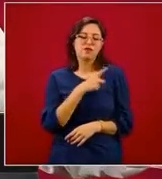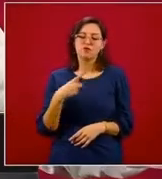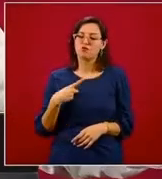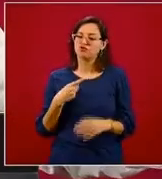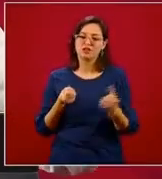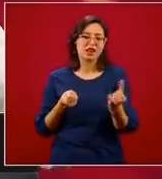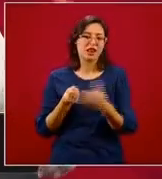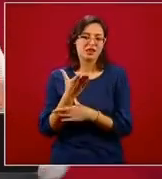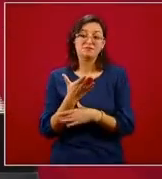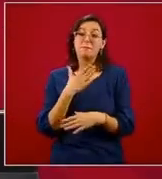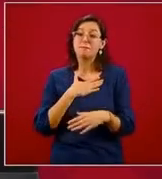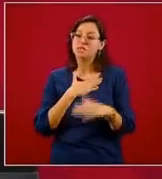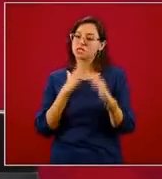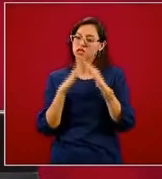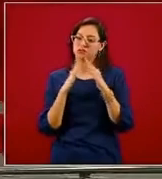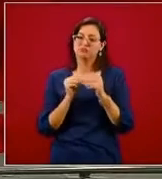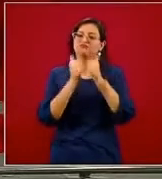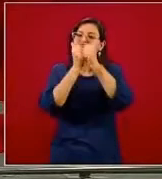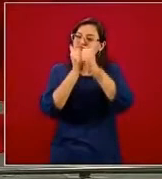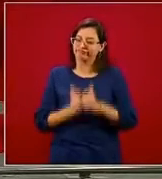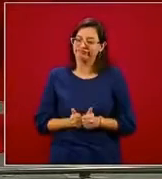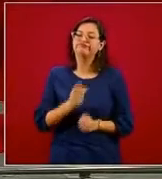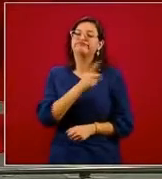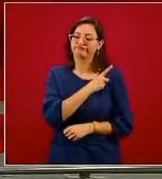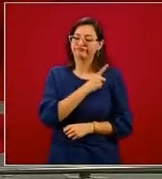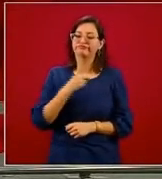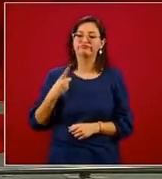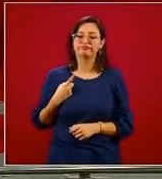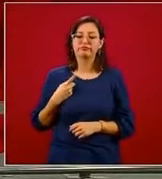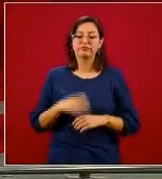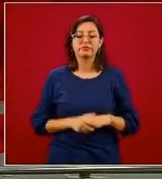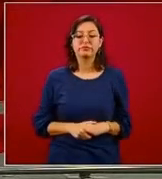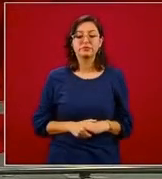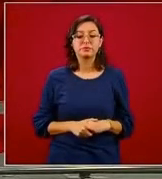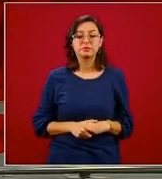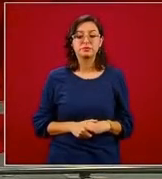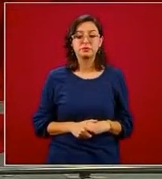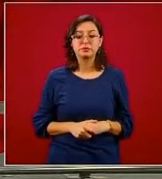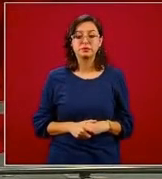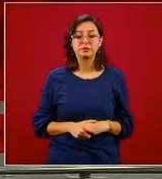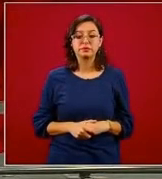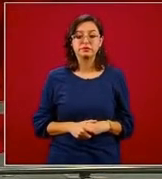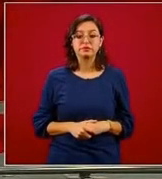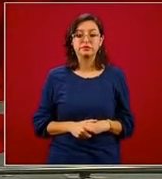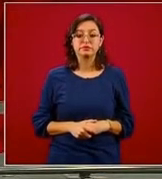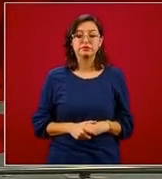espacio of público. those symptoms, then we do Abstenernos de salir not al go espacio out in público. public. We Yo cannot diría que go out son in las public.